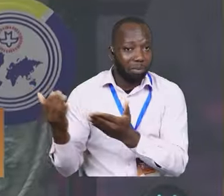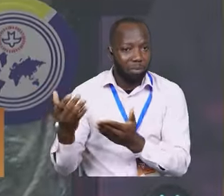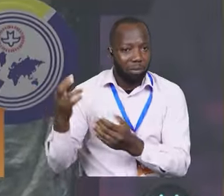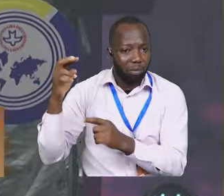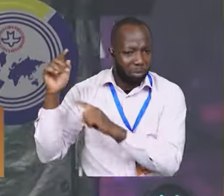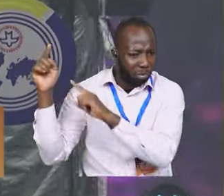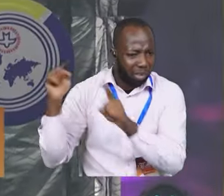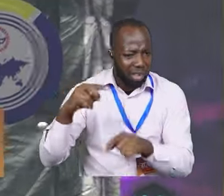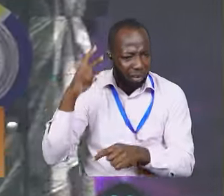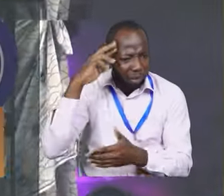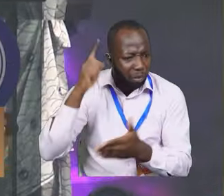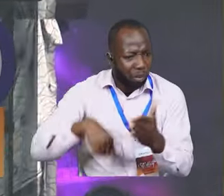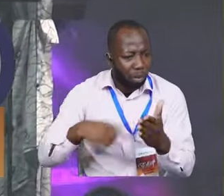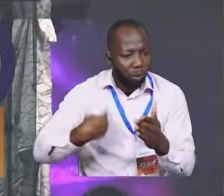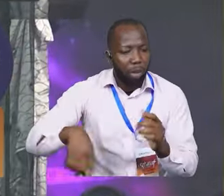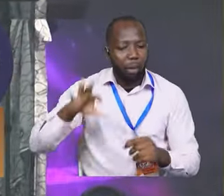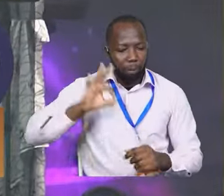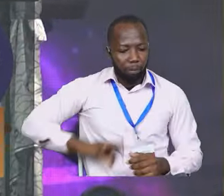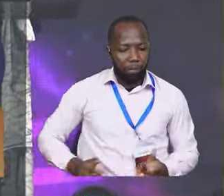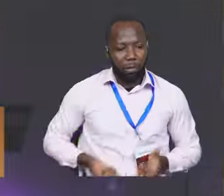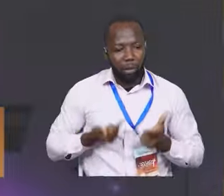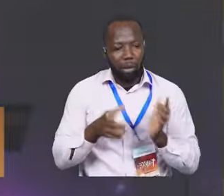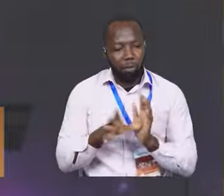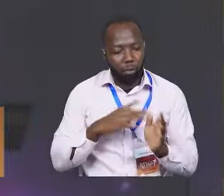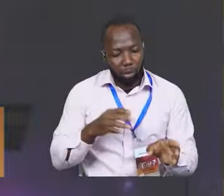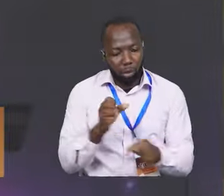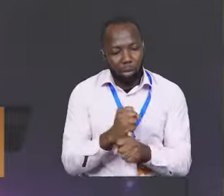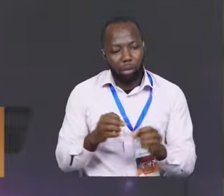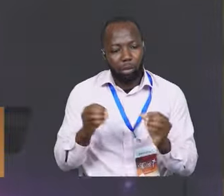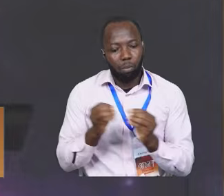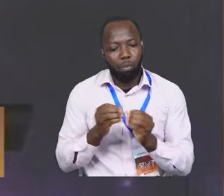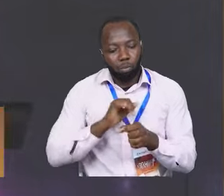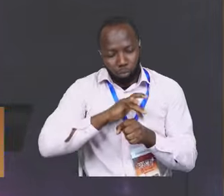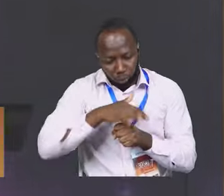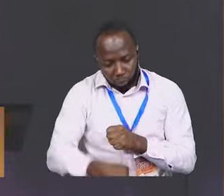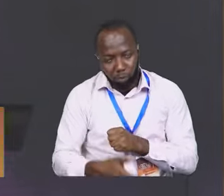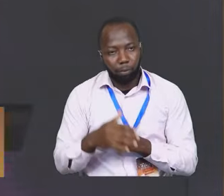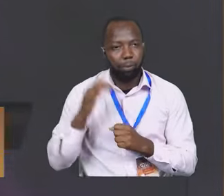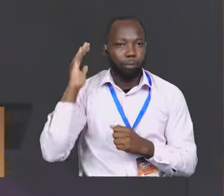You came that we might have life. And have in